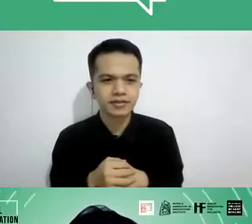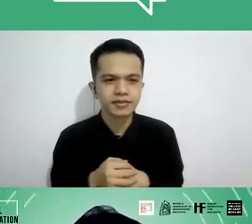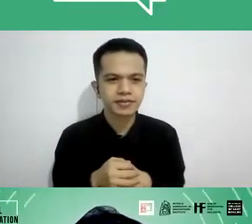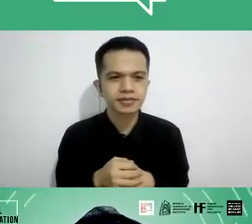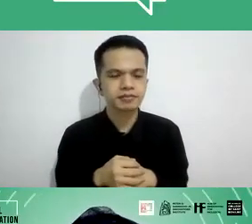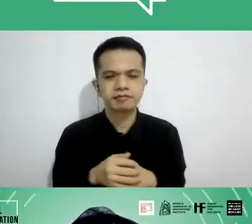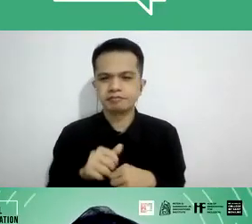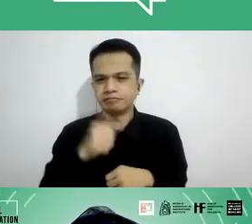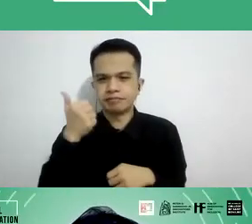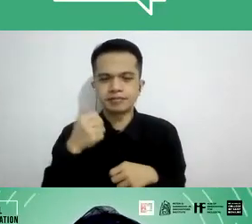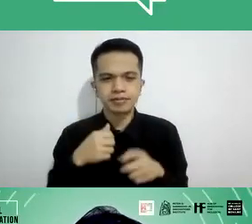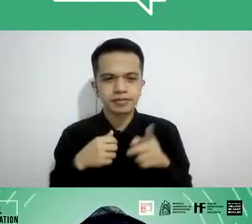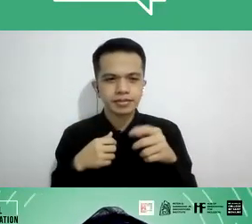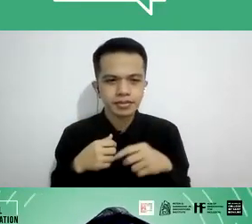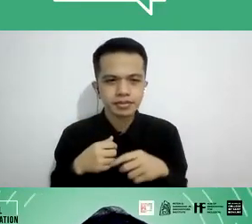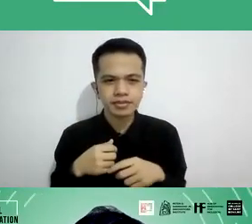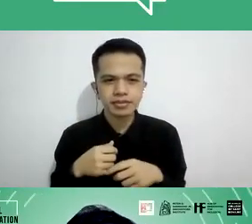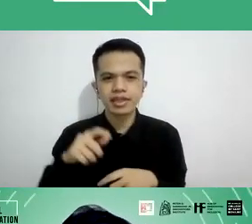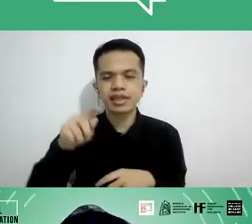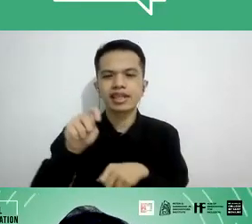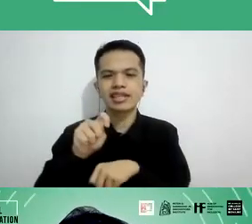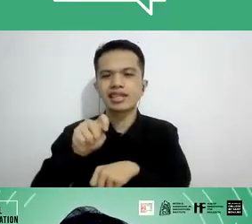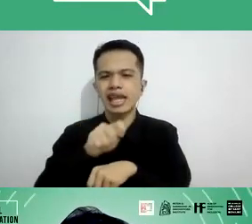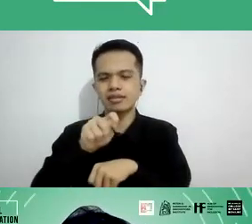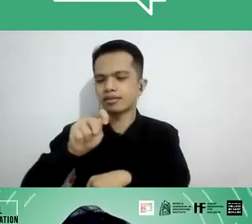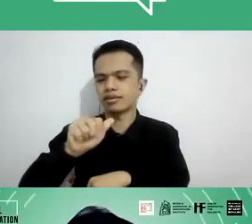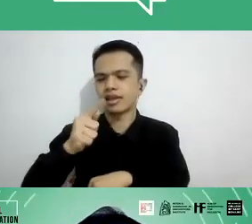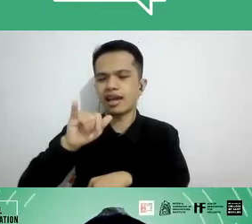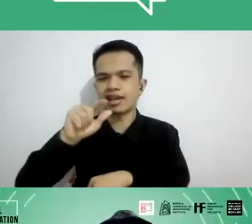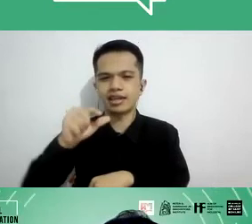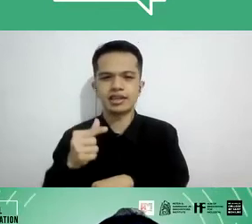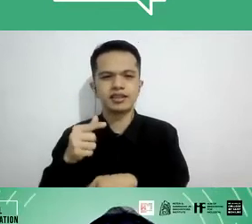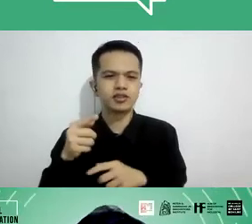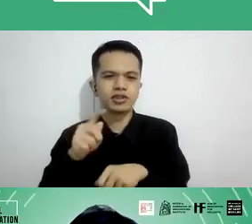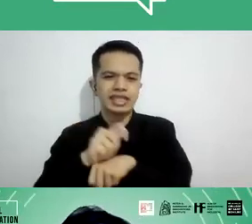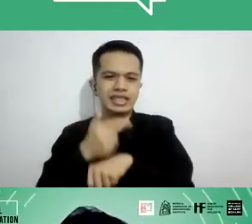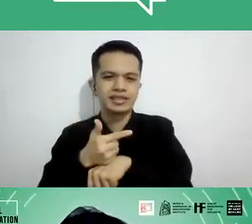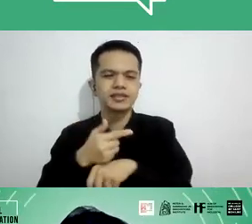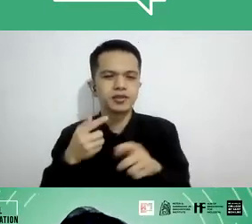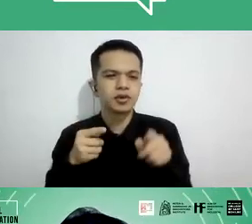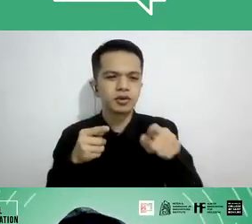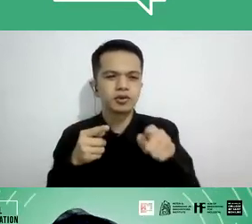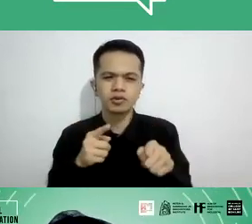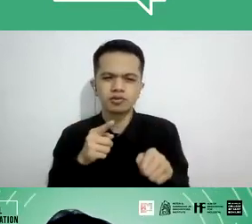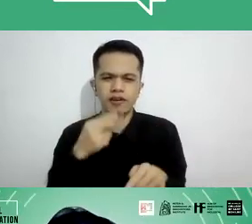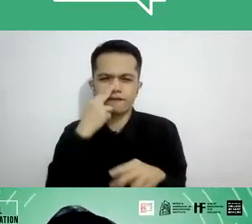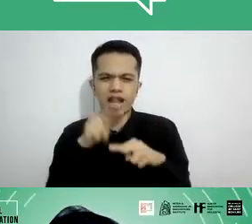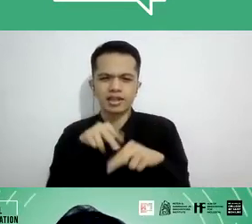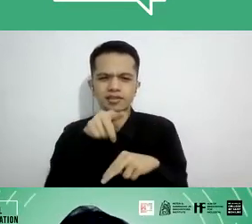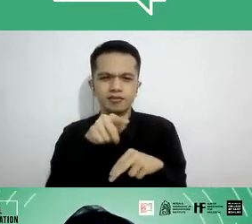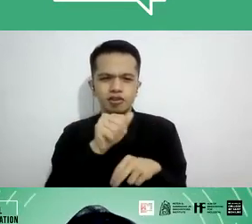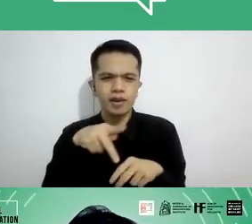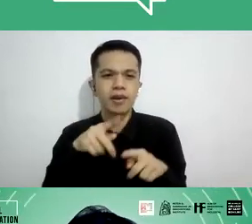Next one, for example, is in Taguig, which is the robo-nurse, which is kind of a funny application. But the idea was they wanted to try